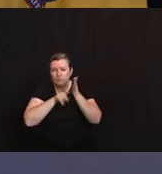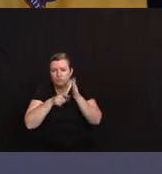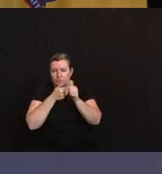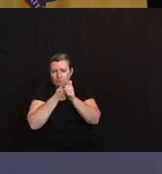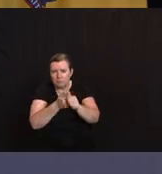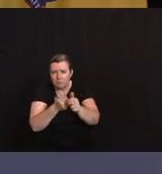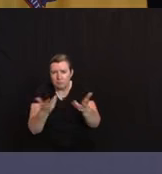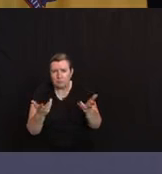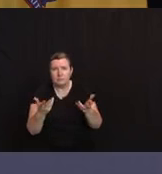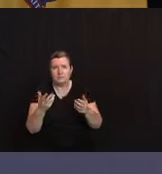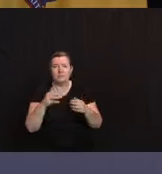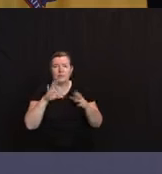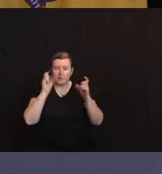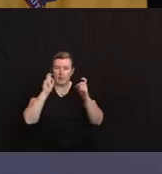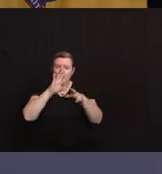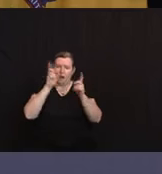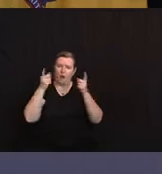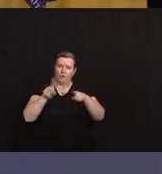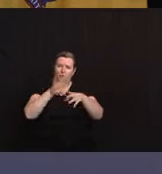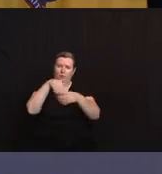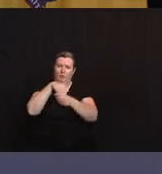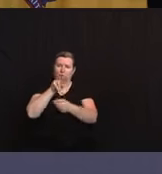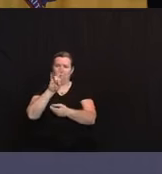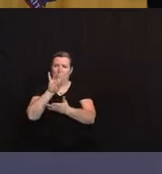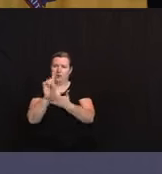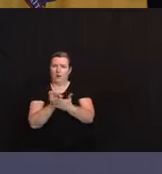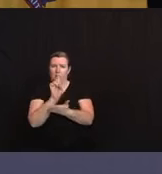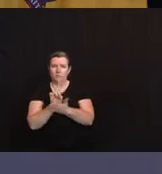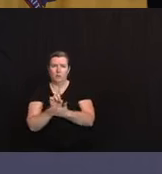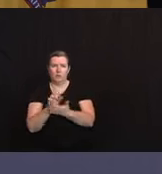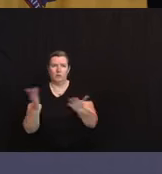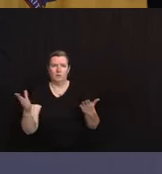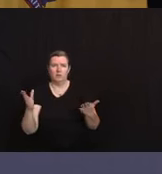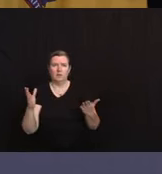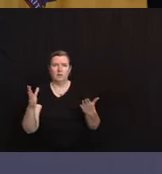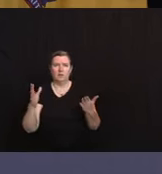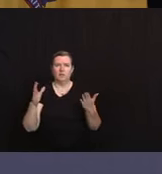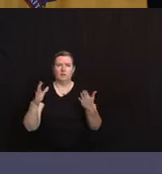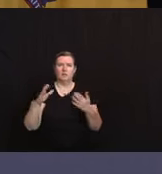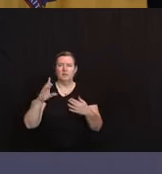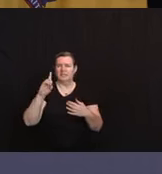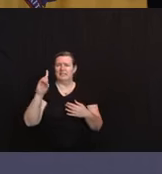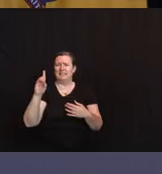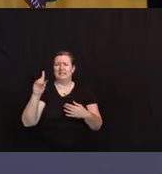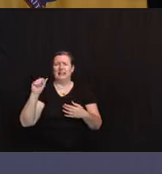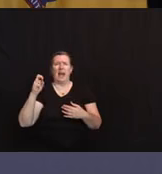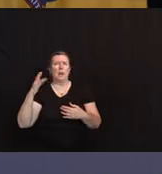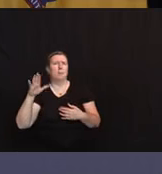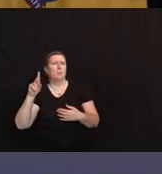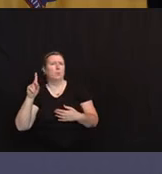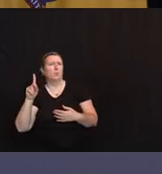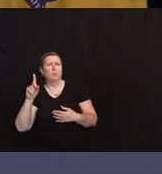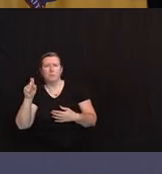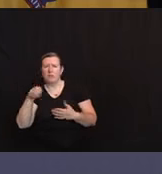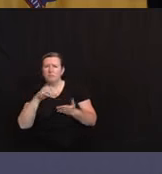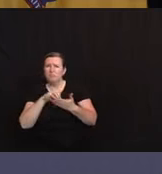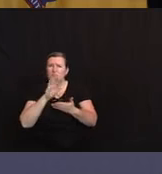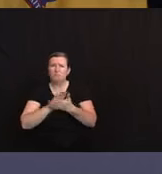health department identify on its dashboard where new outbreaks in long-term care facilities